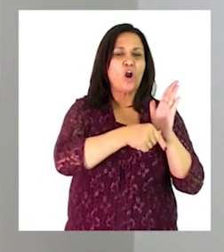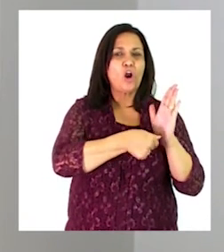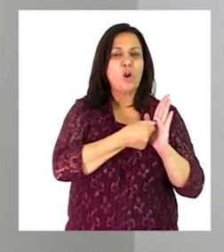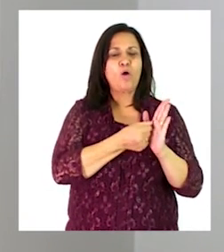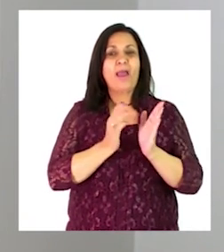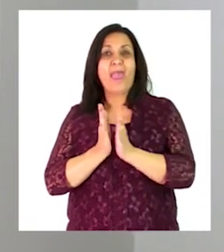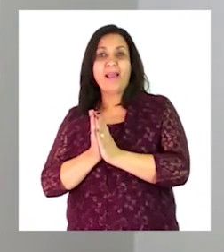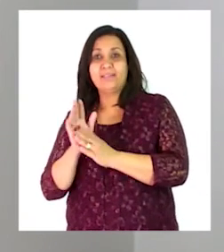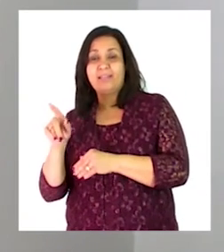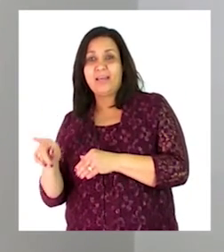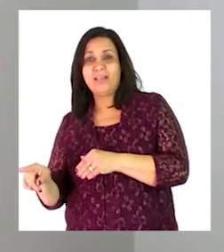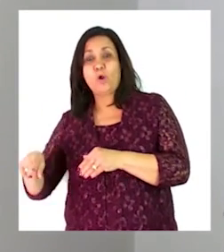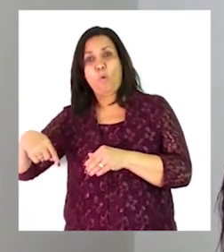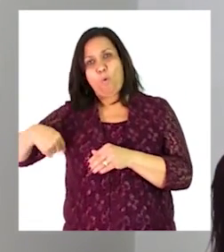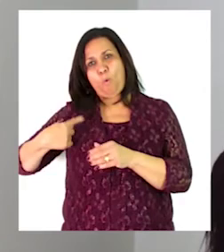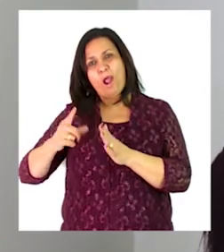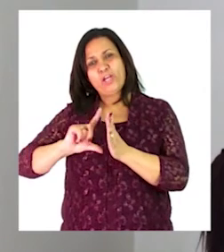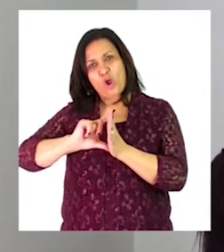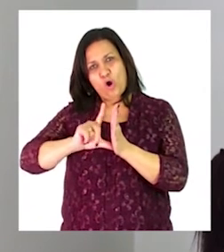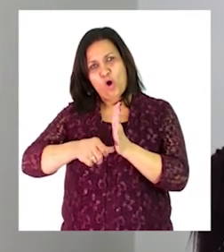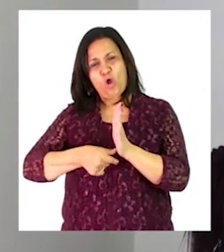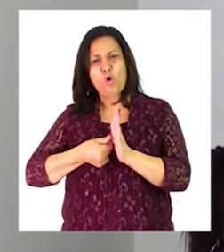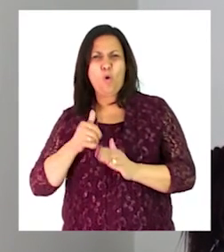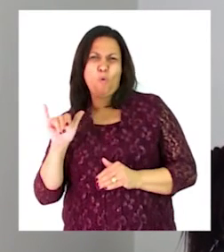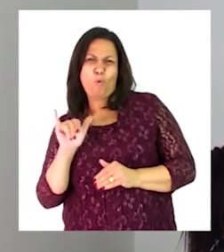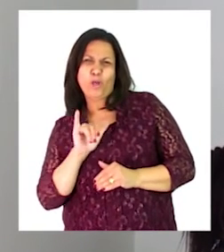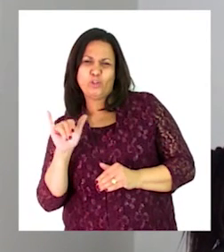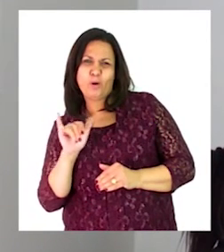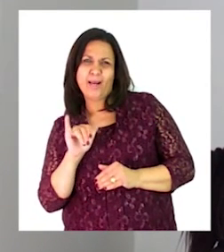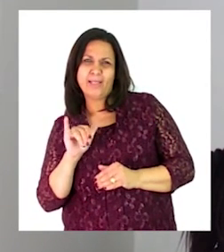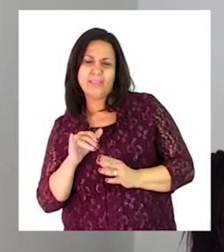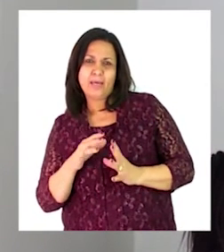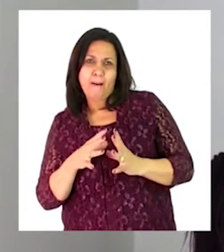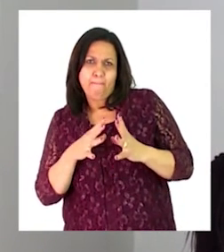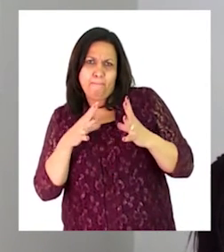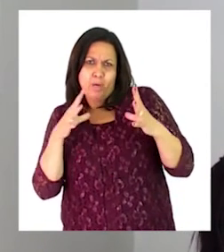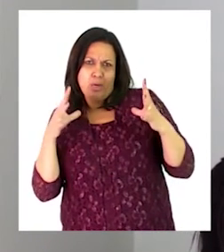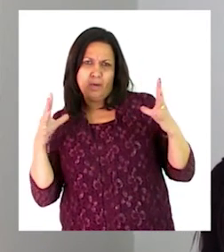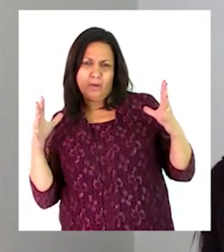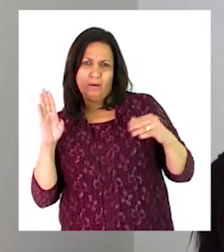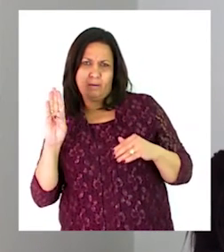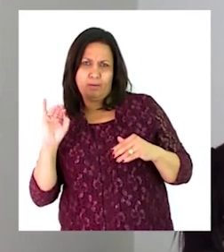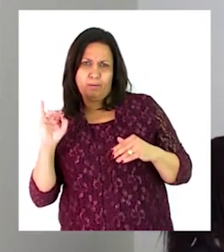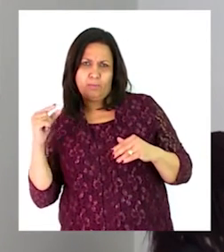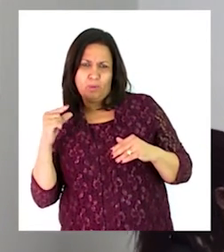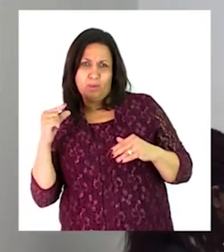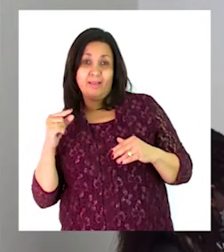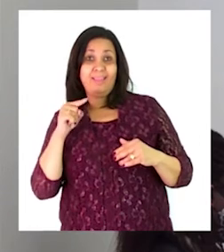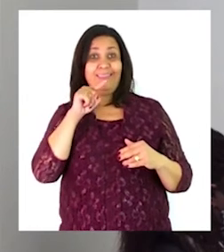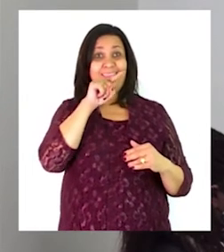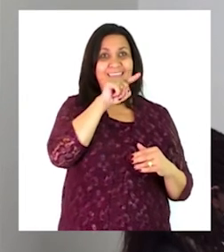white clock. Which one of the two clocks is big? Can you point to it,